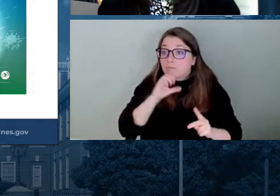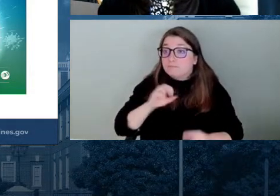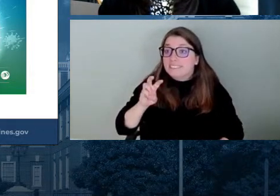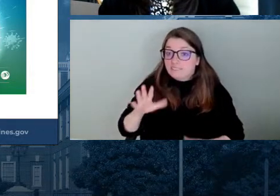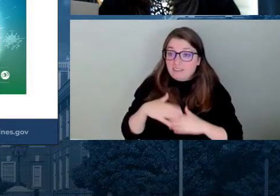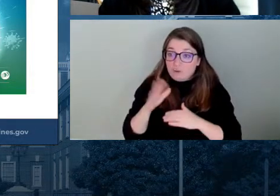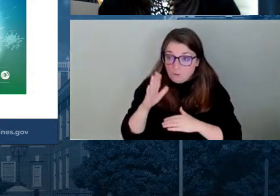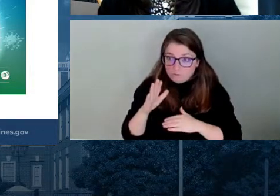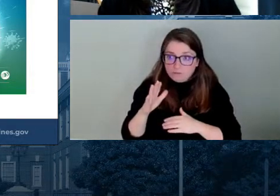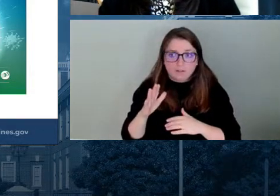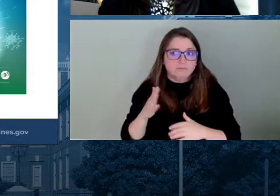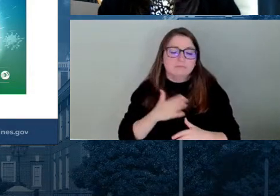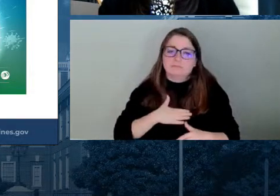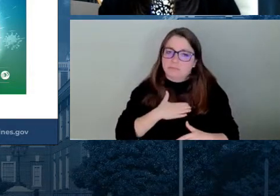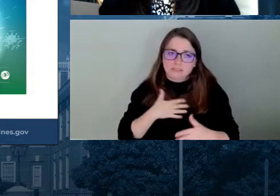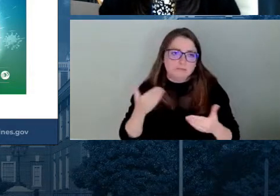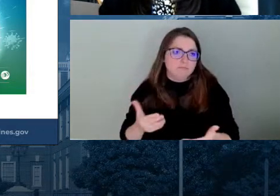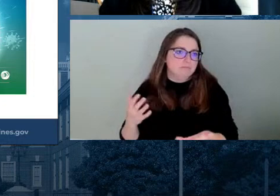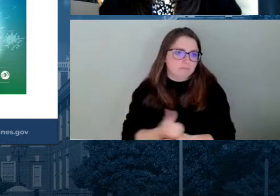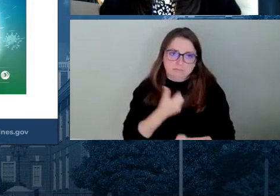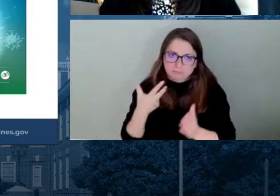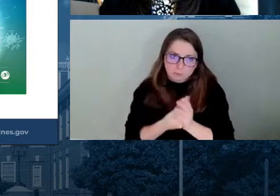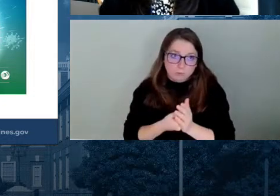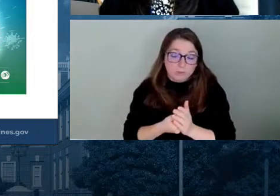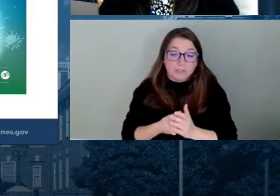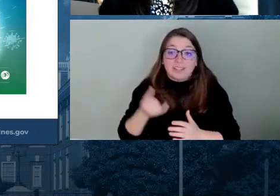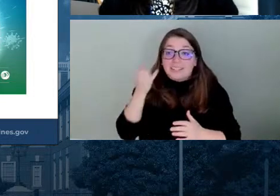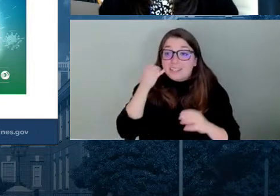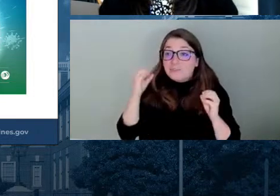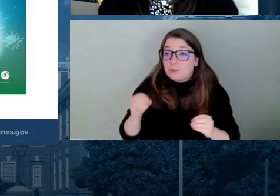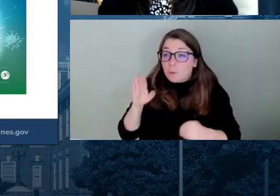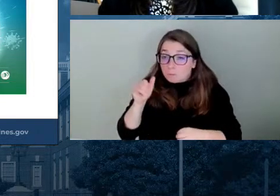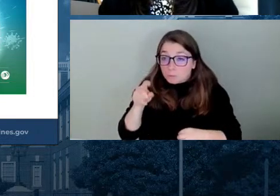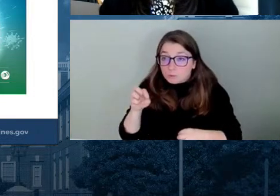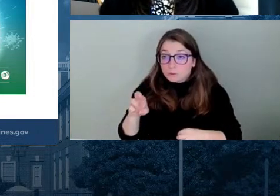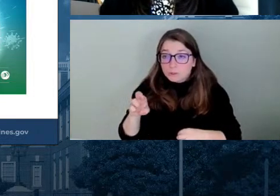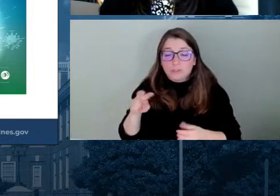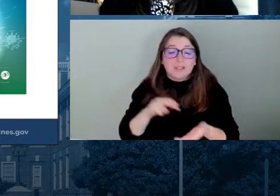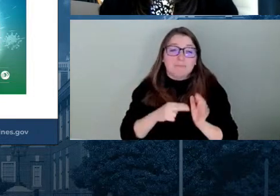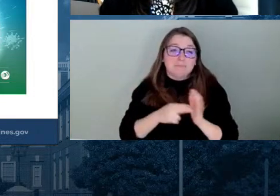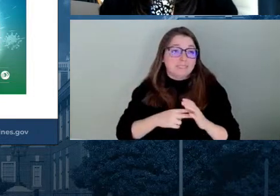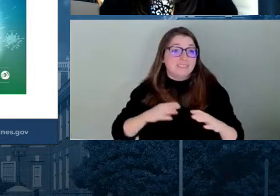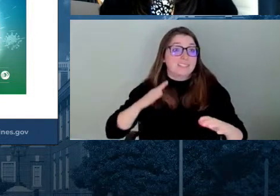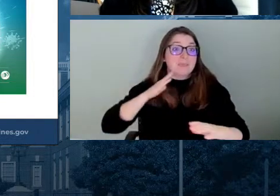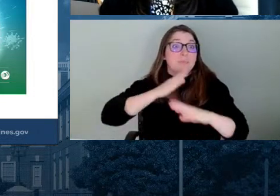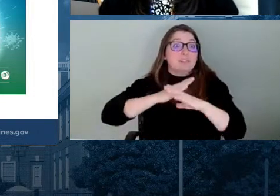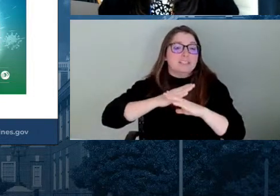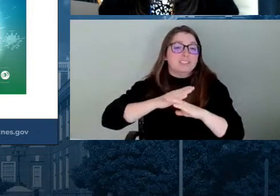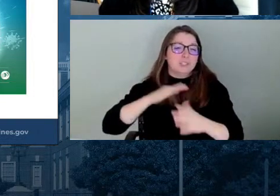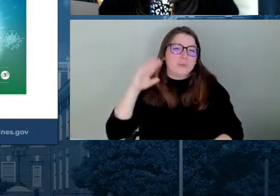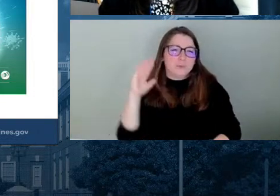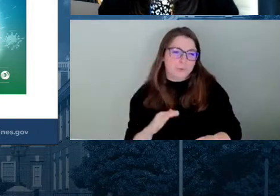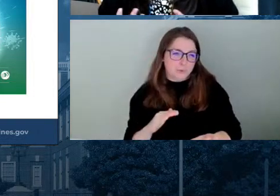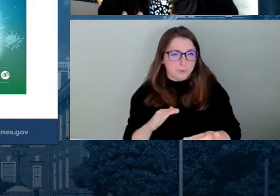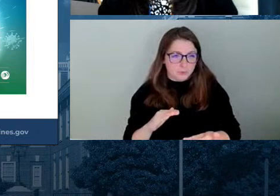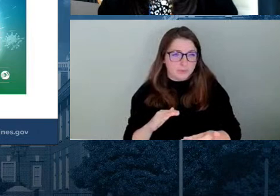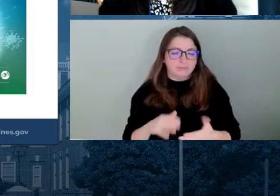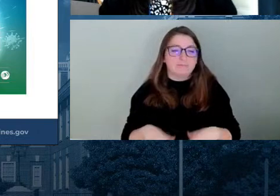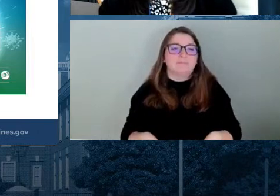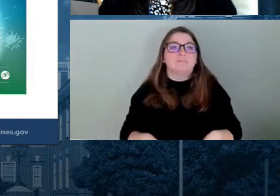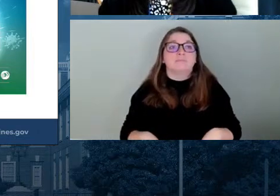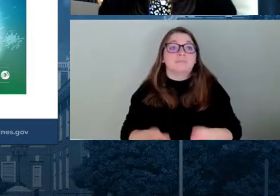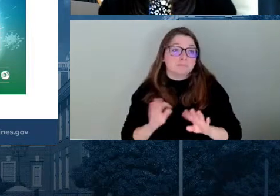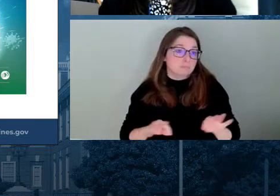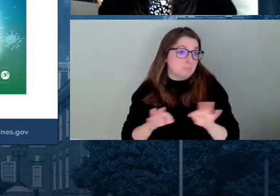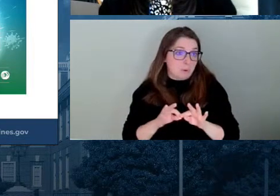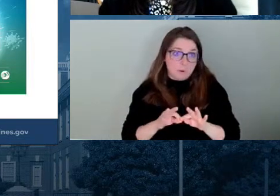the primary series alone without the booster is not going to give you the same level of protection. And again, it's because